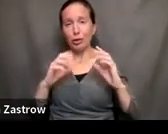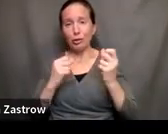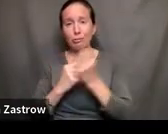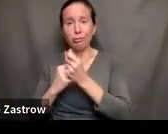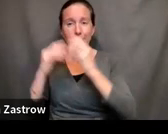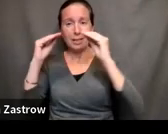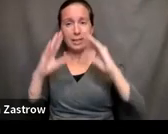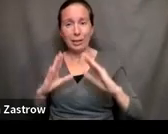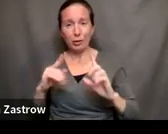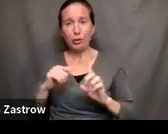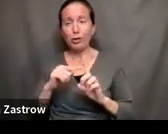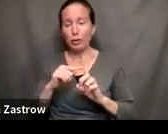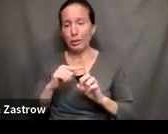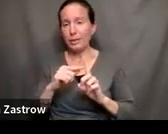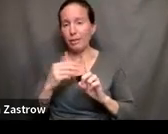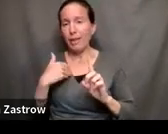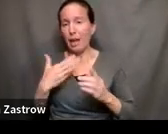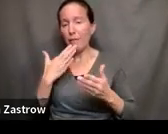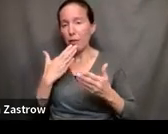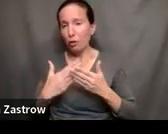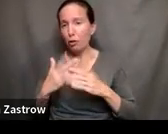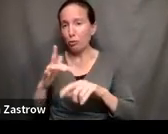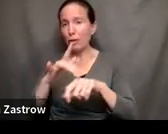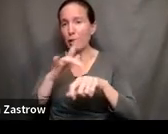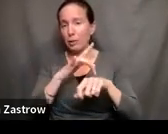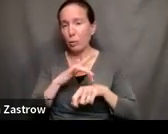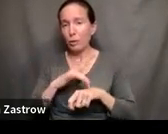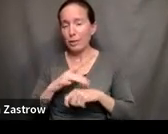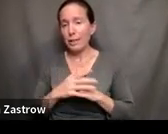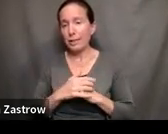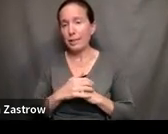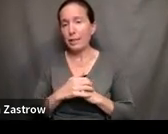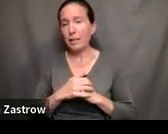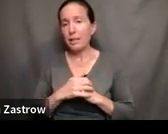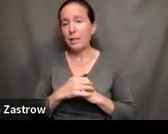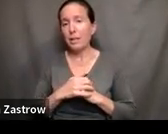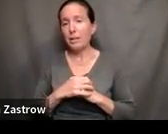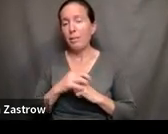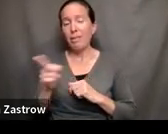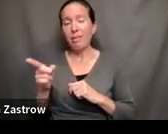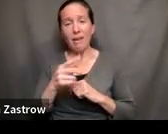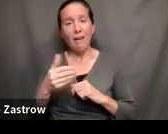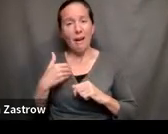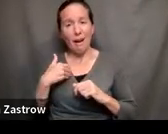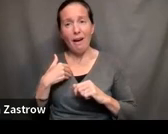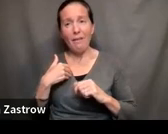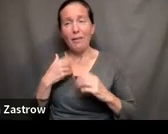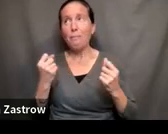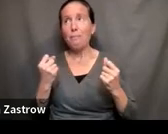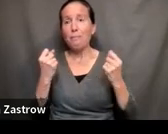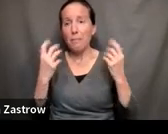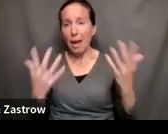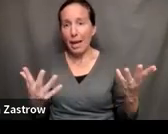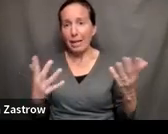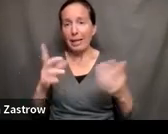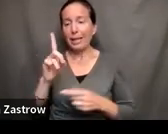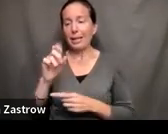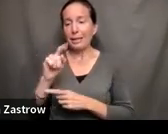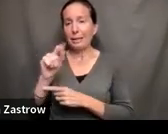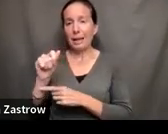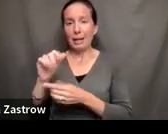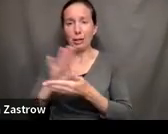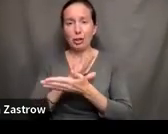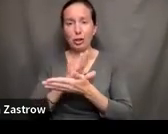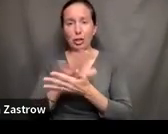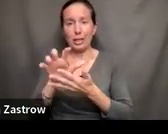resources that you can find. Some of them are free, some of them are inexpensive, but they have a ton of data sheets that could